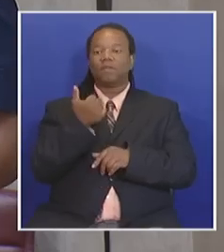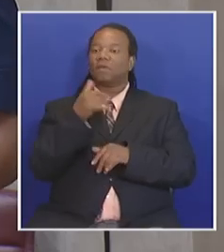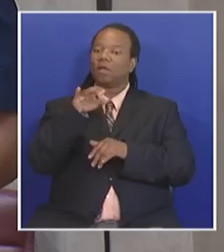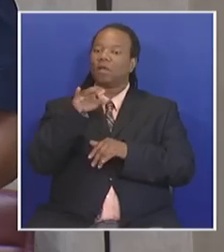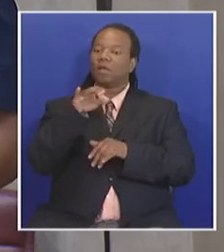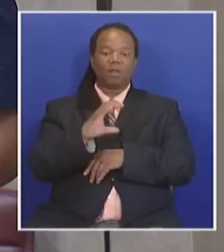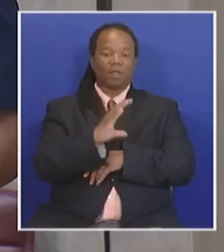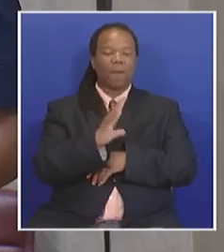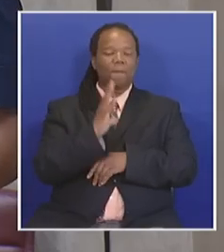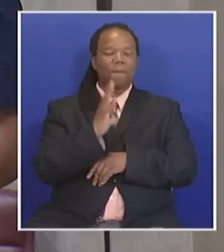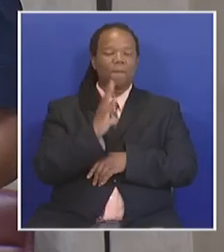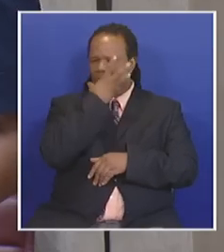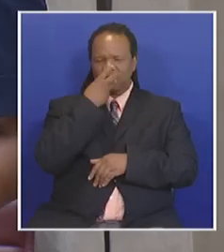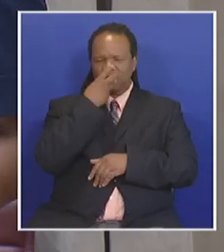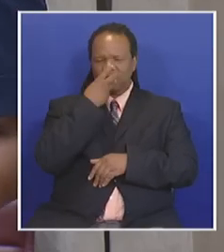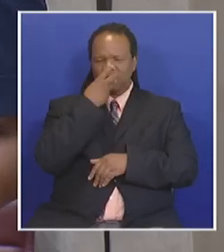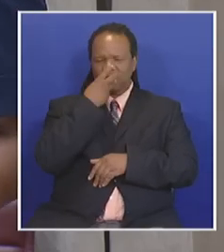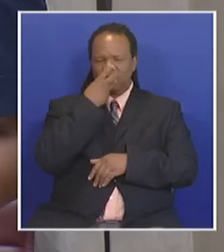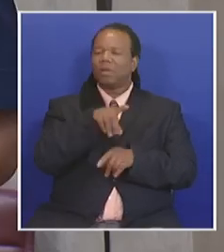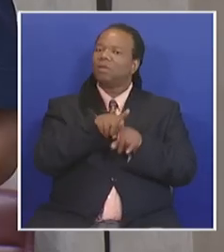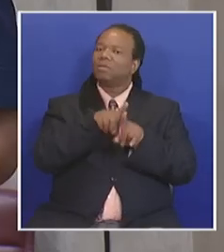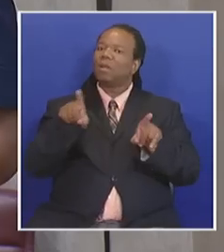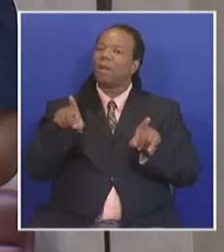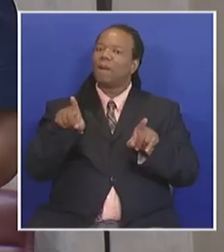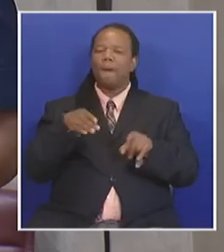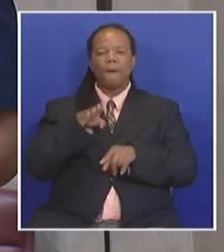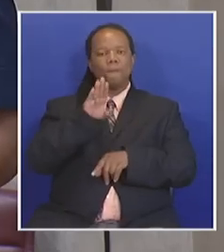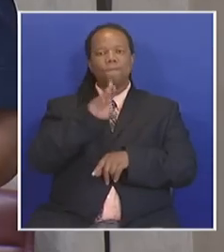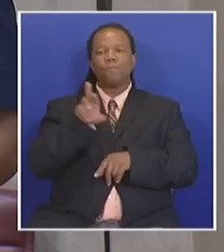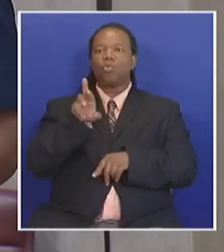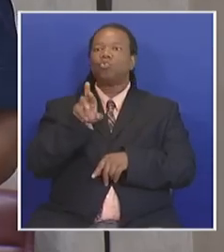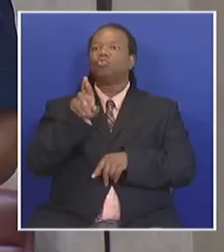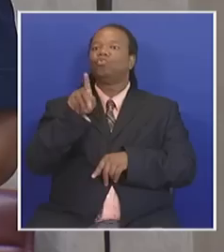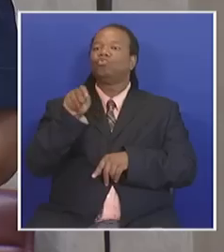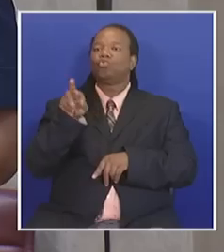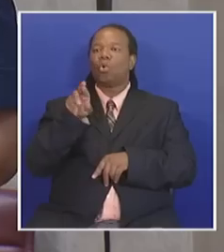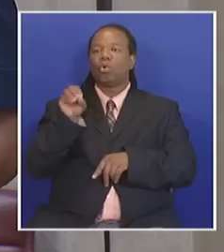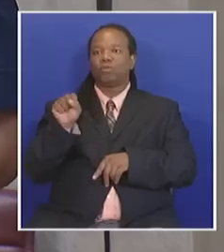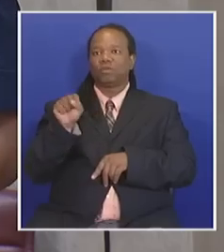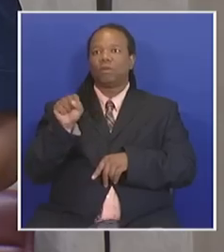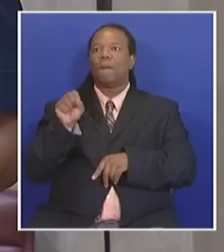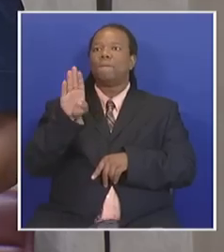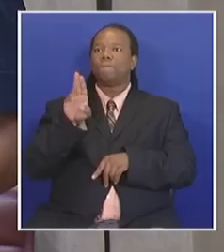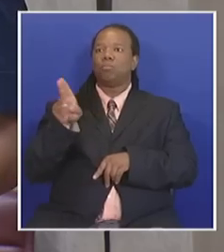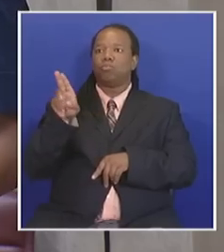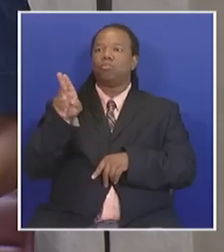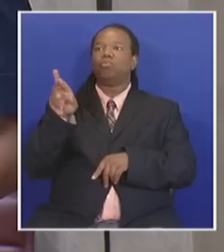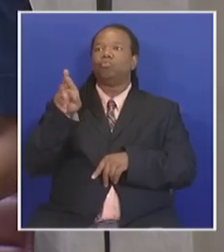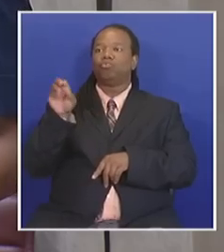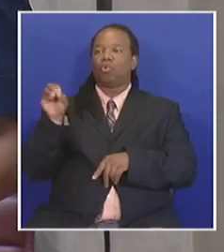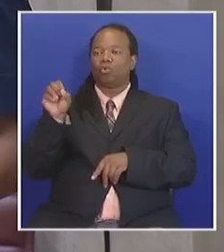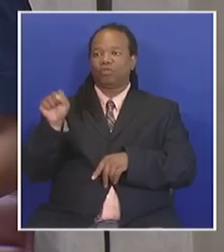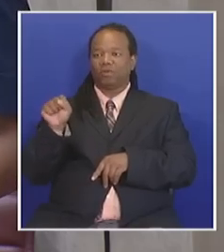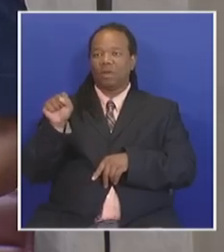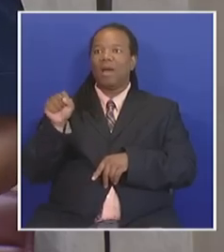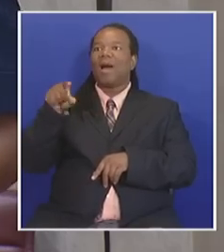Eastern Cape, join others in extending the deepest condolences to this internationalist. Like most of us, Boutros Ghali